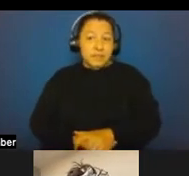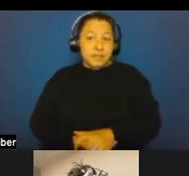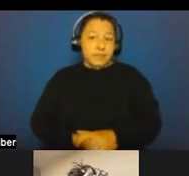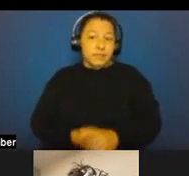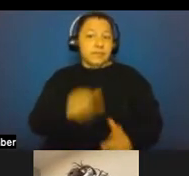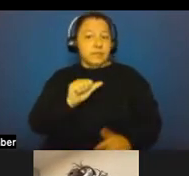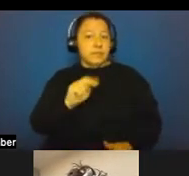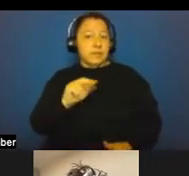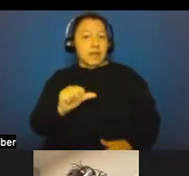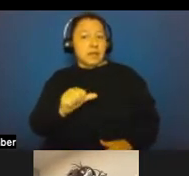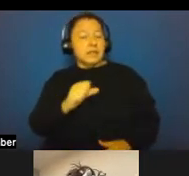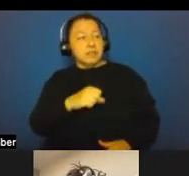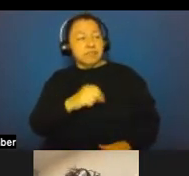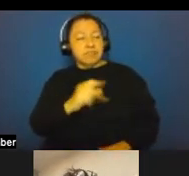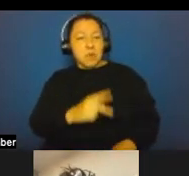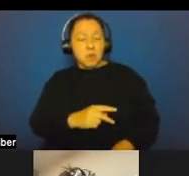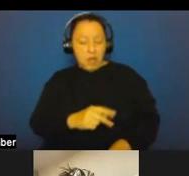Okay, yeah.